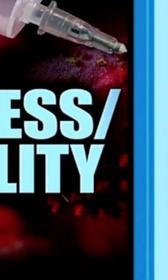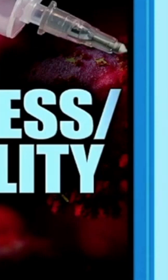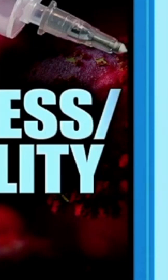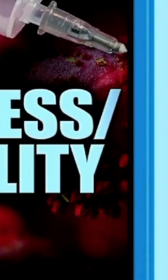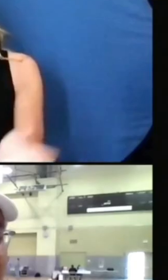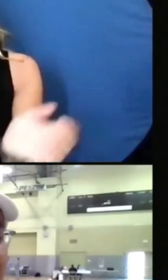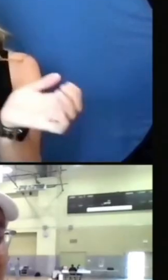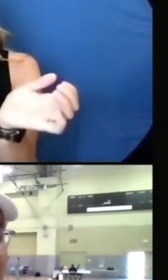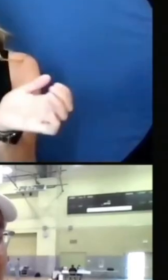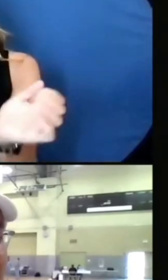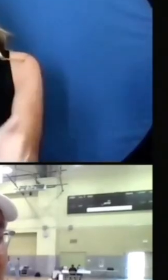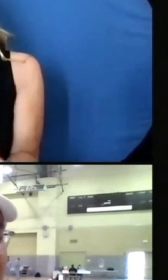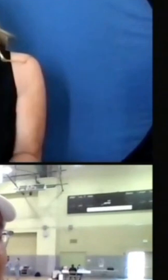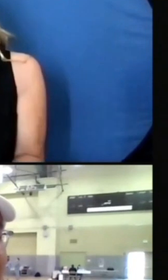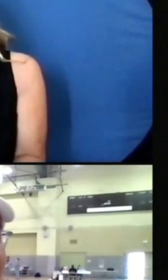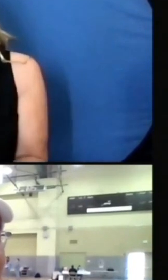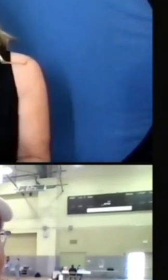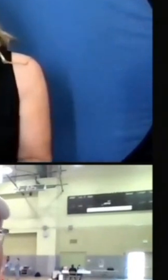Everybody get ready.